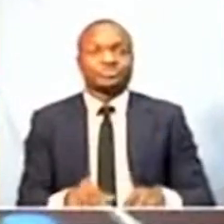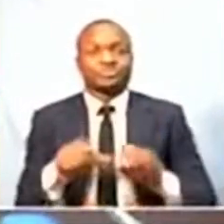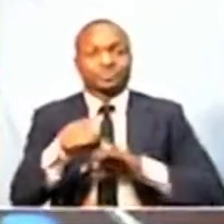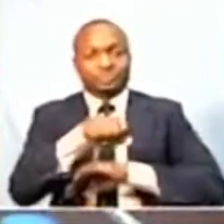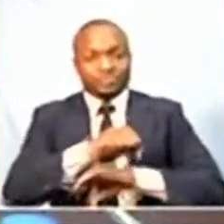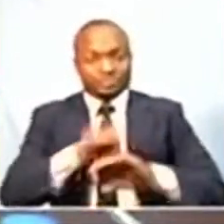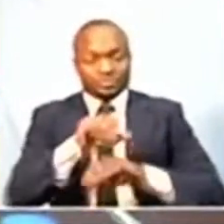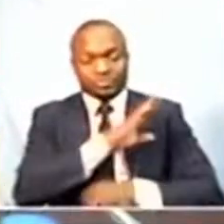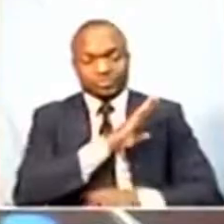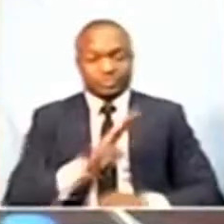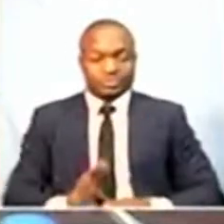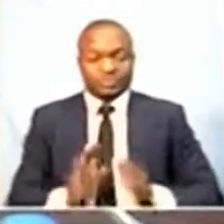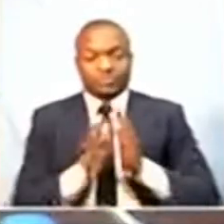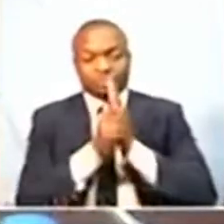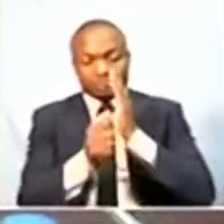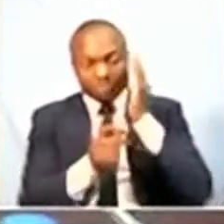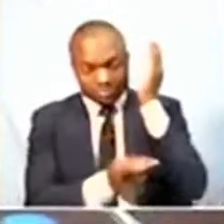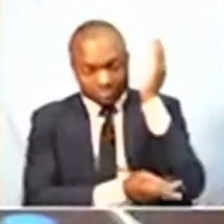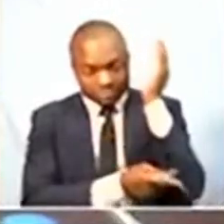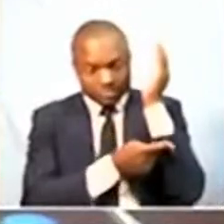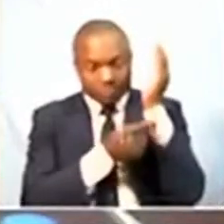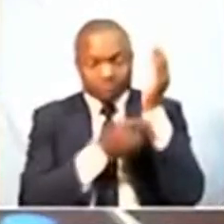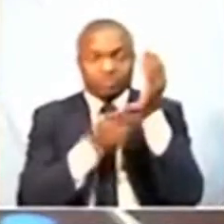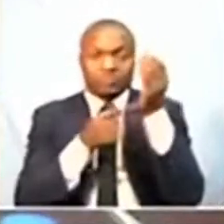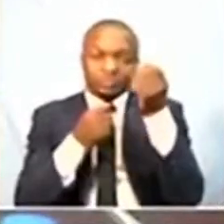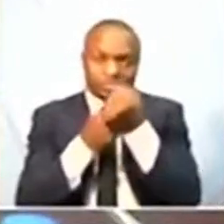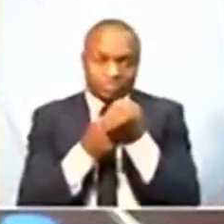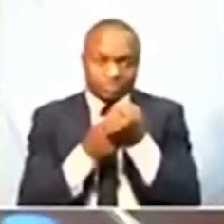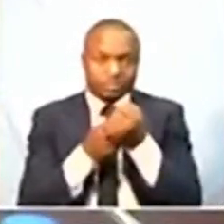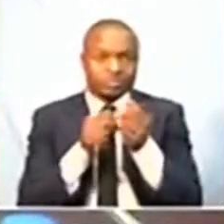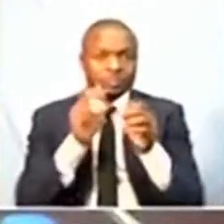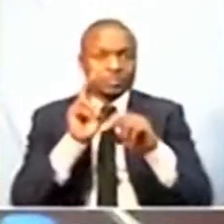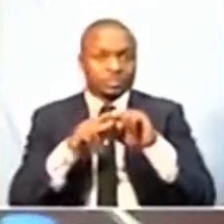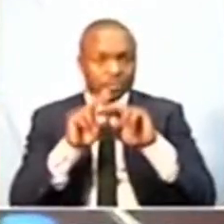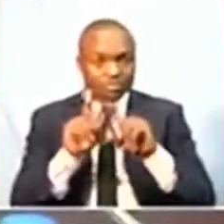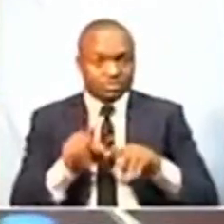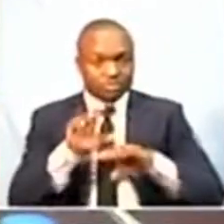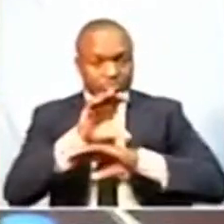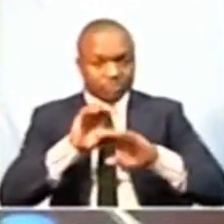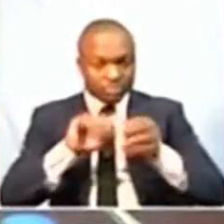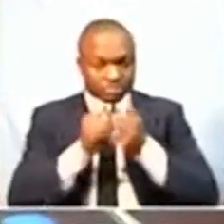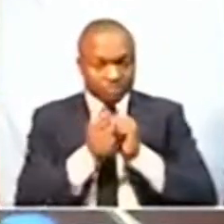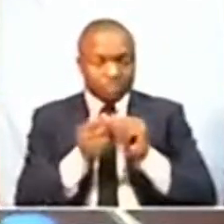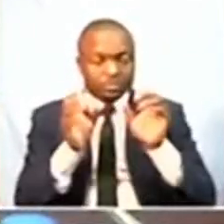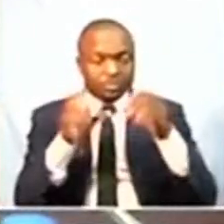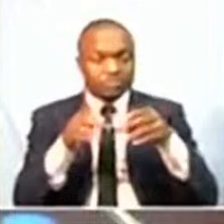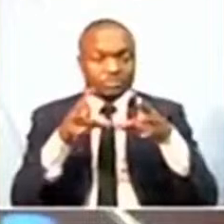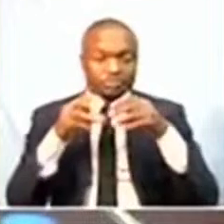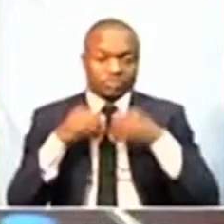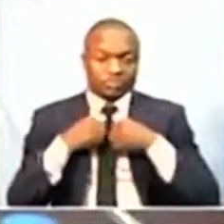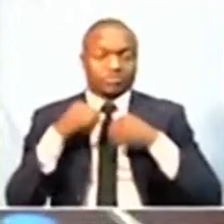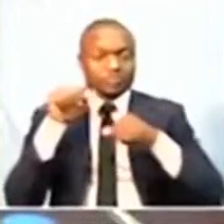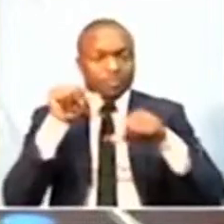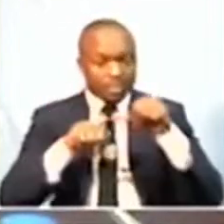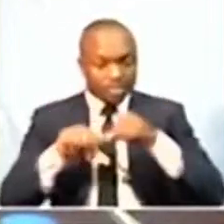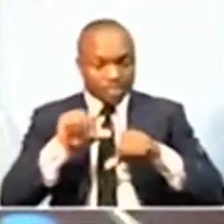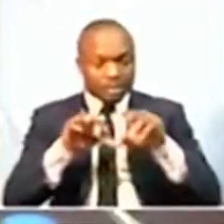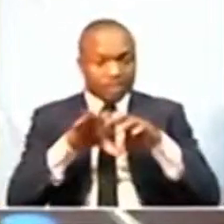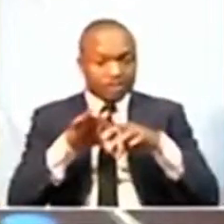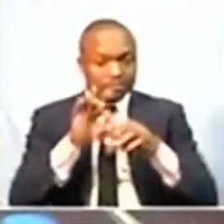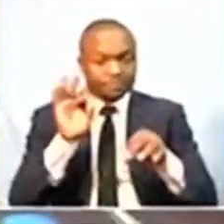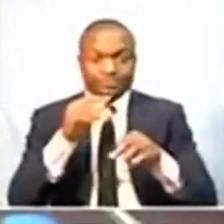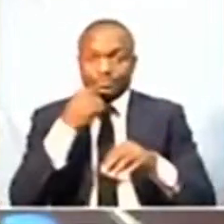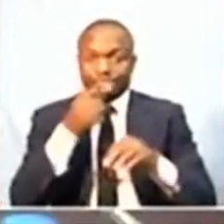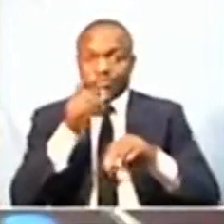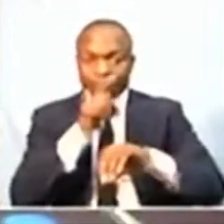Secondary boarding and skills development bursaries. Chair, cause of the query, council wishes to acknowledge the auditor's findings and state